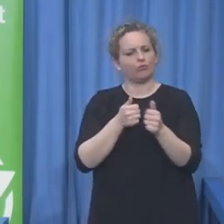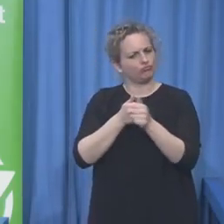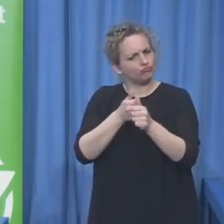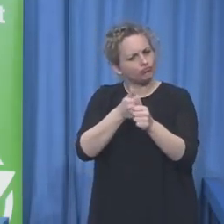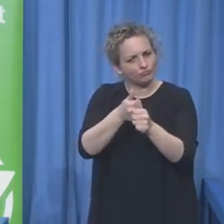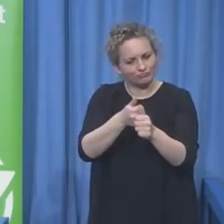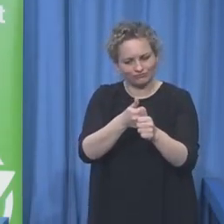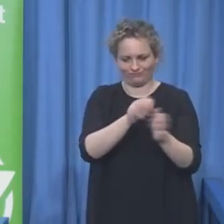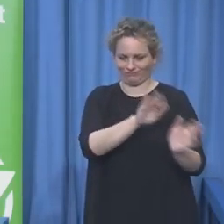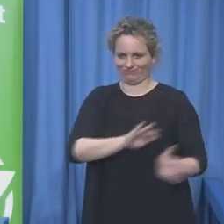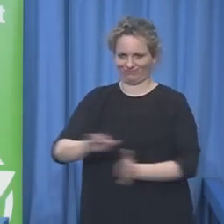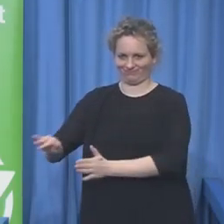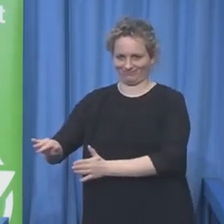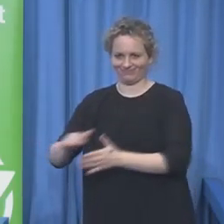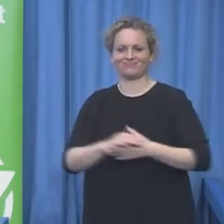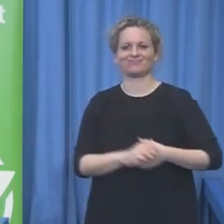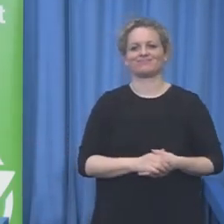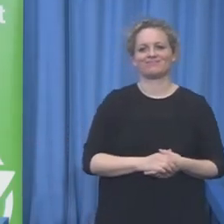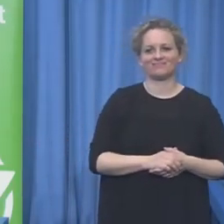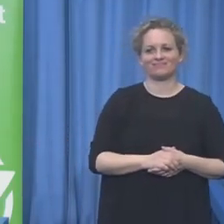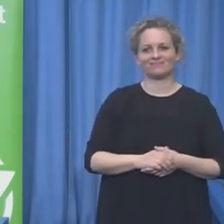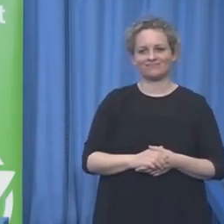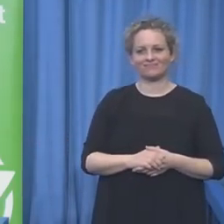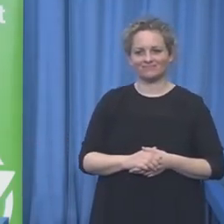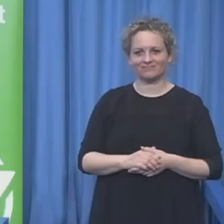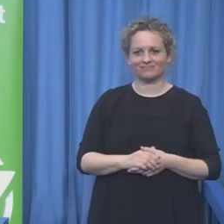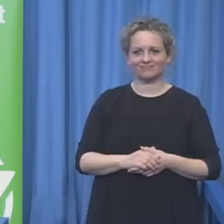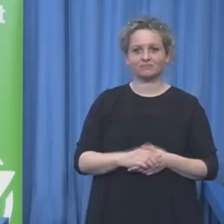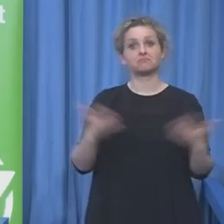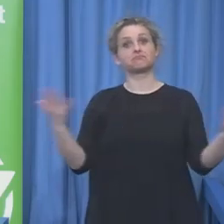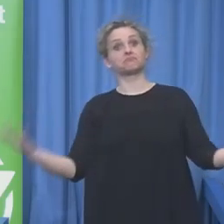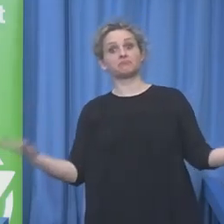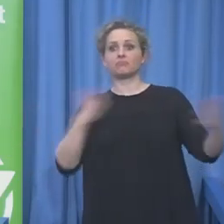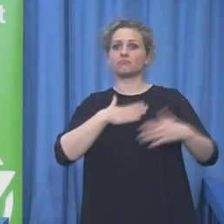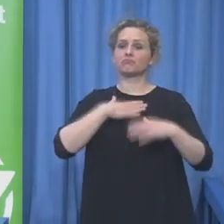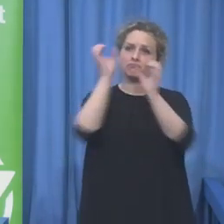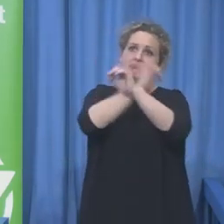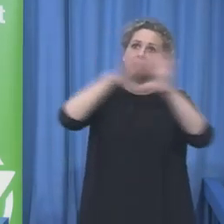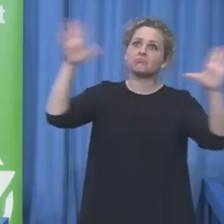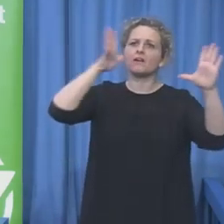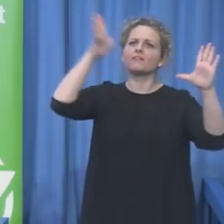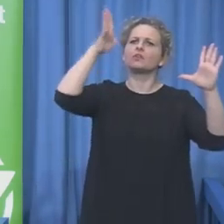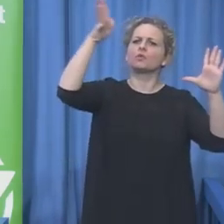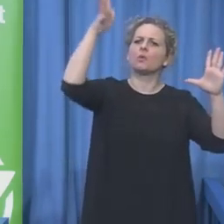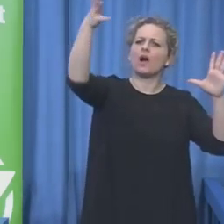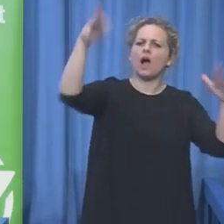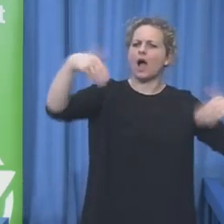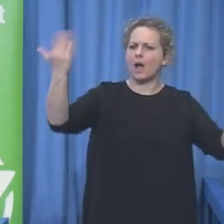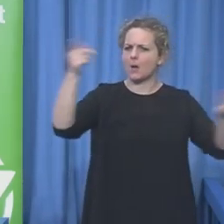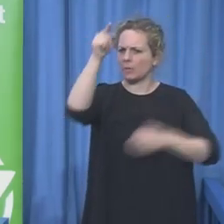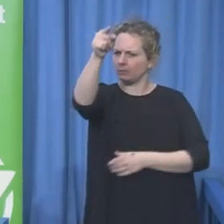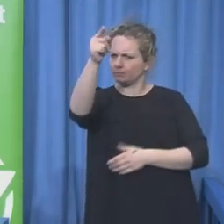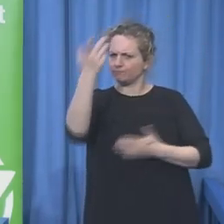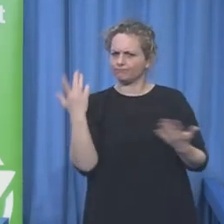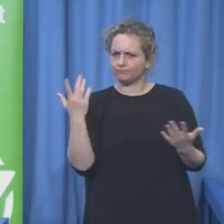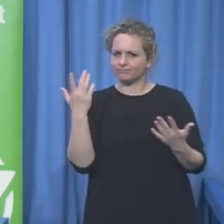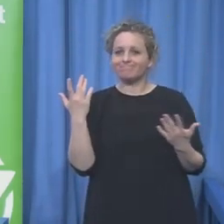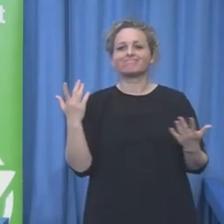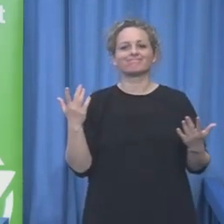recovery process, and we are now developing an app, a personal app that supports the service users' recovery